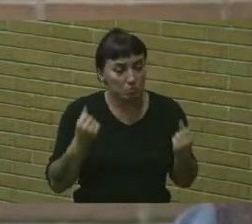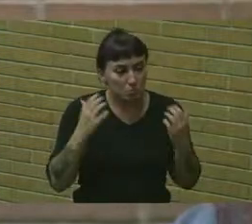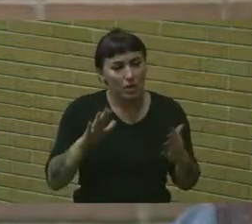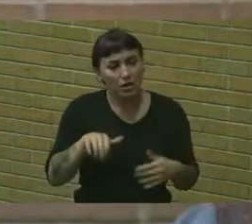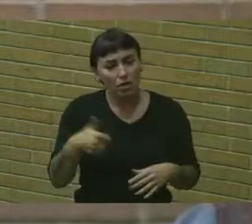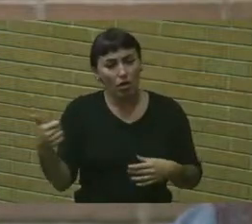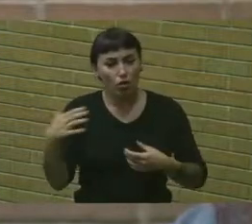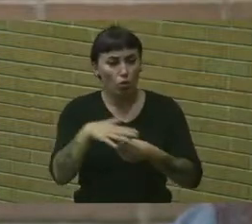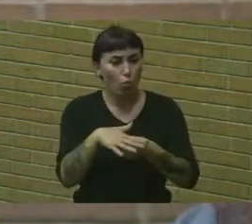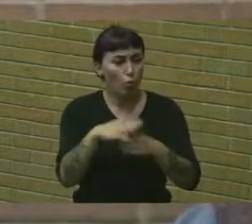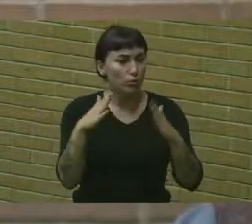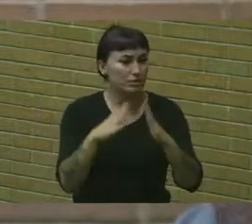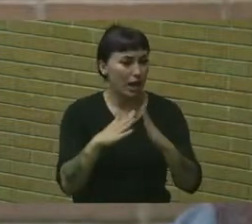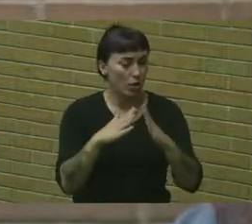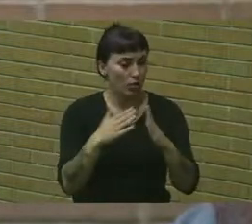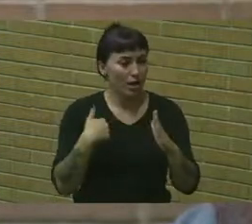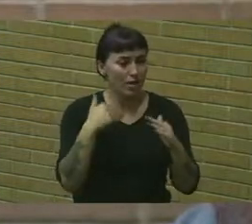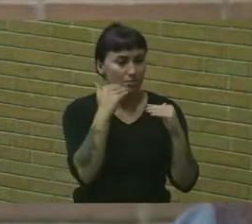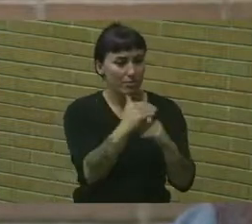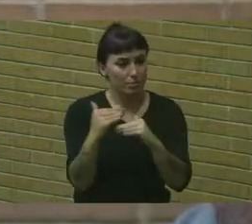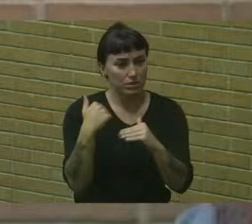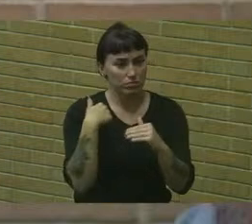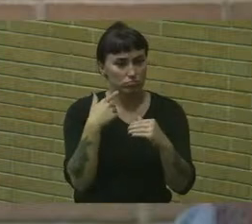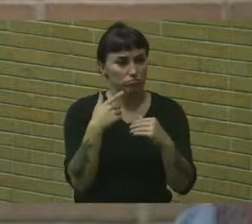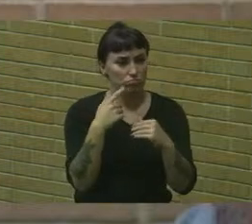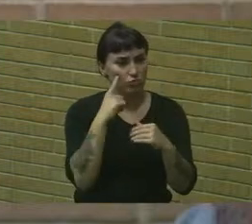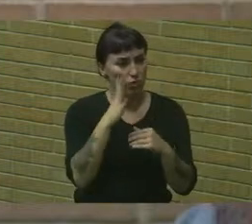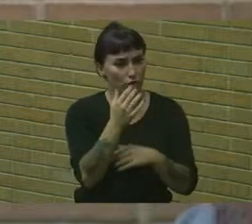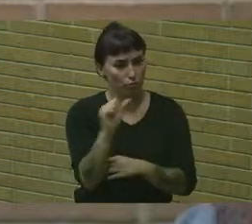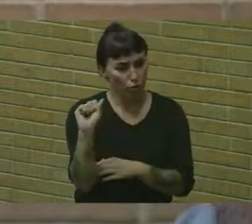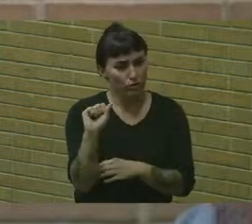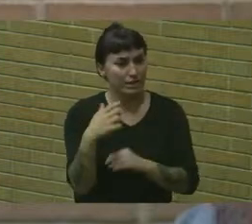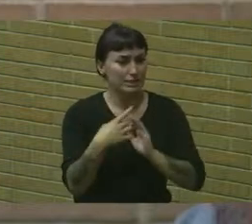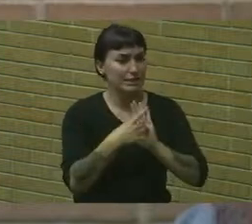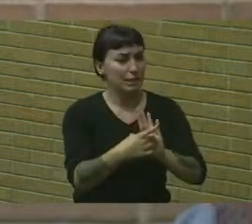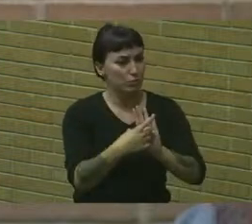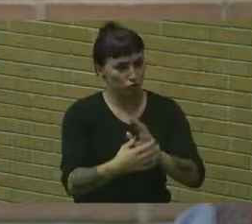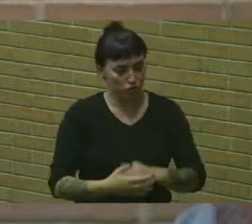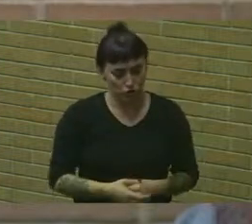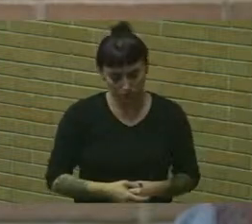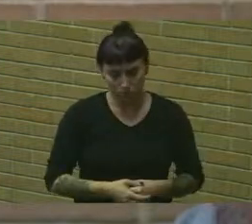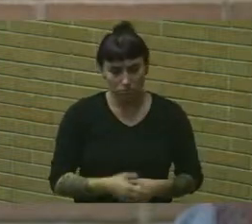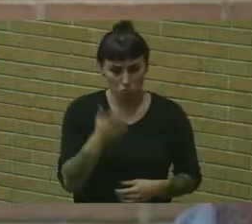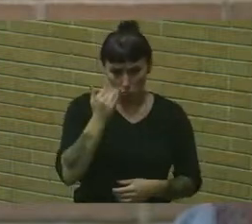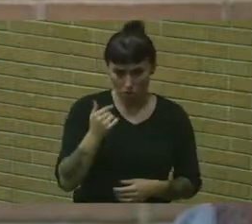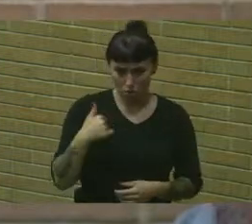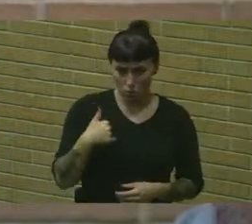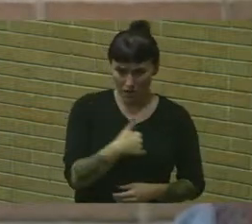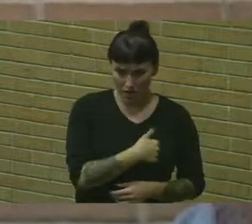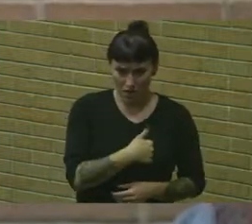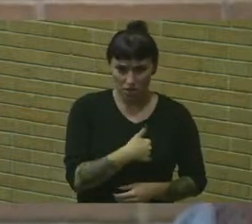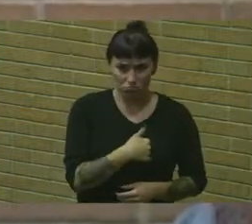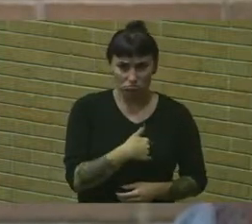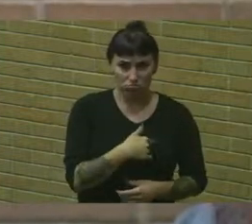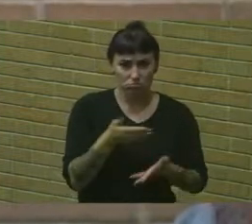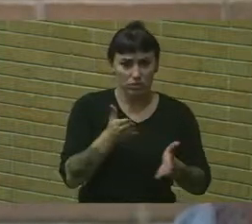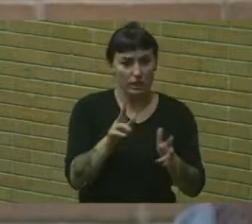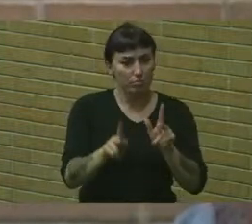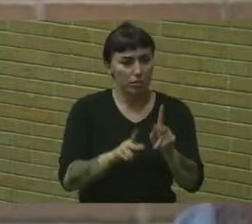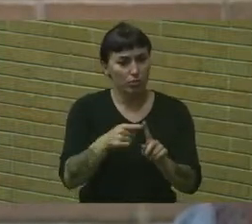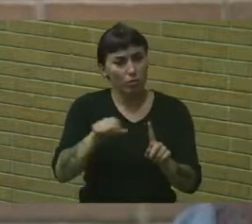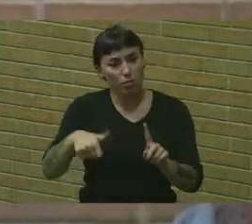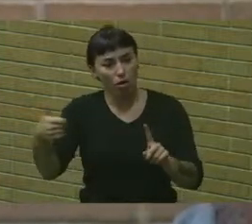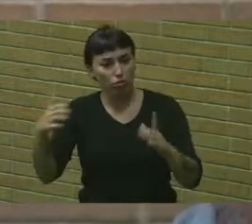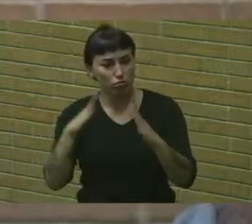other local towns have limits and restrictions on protests and demonstrations. Why are we letting people from